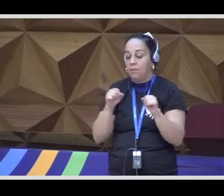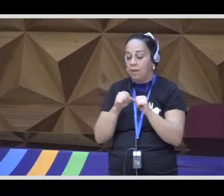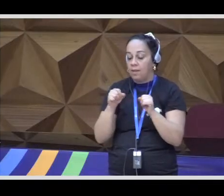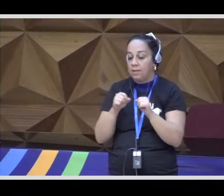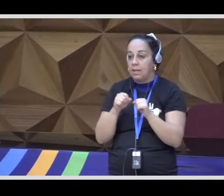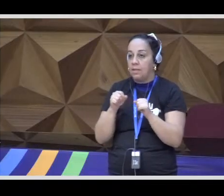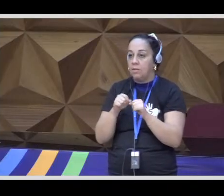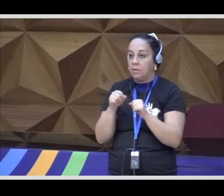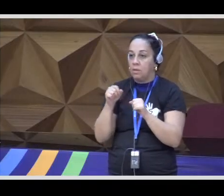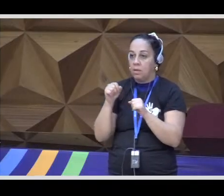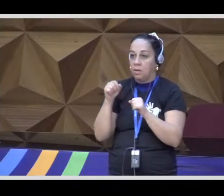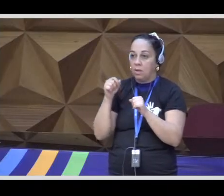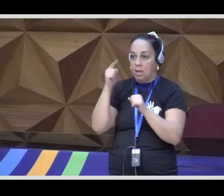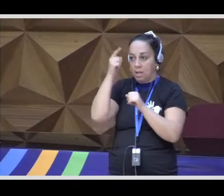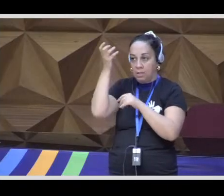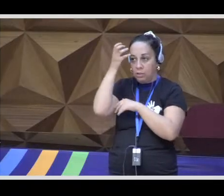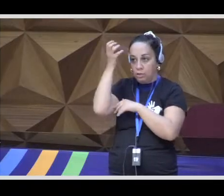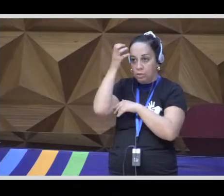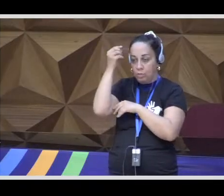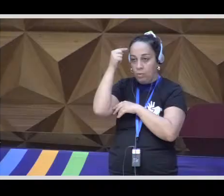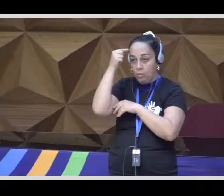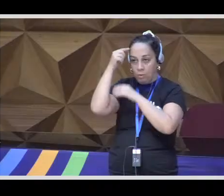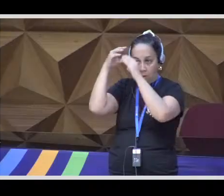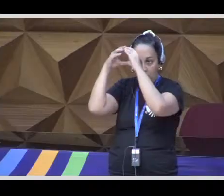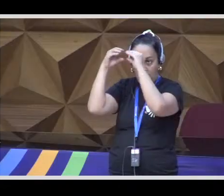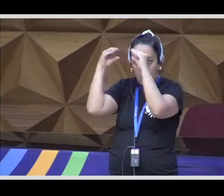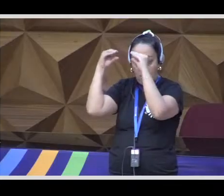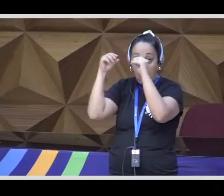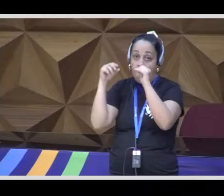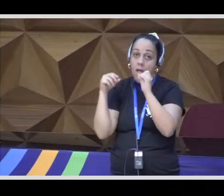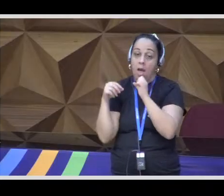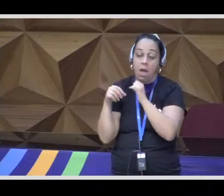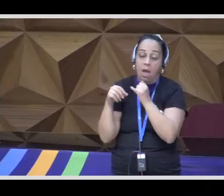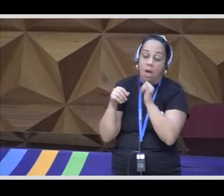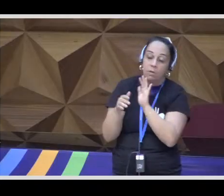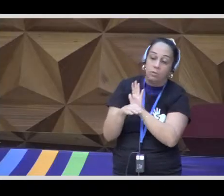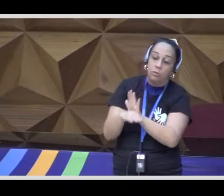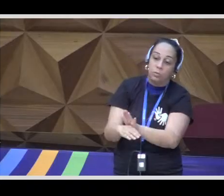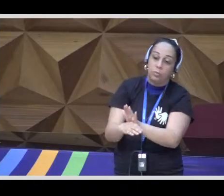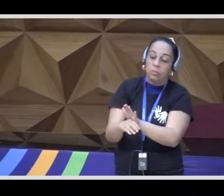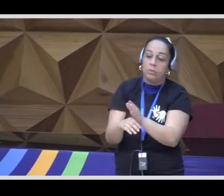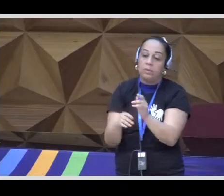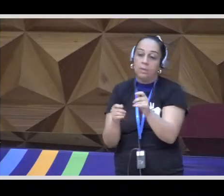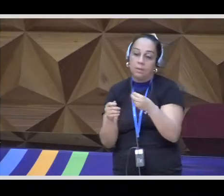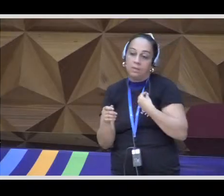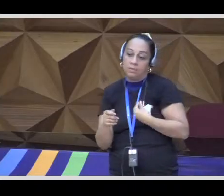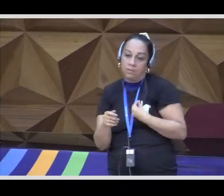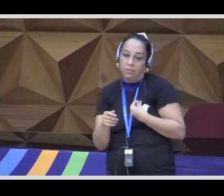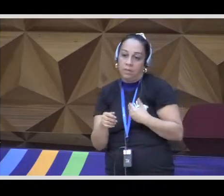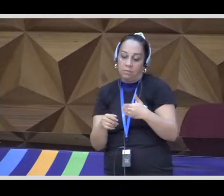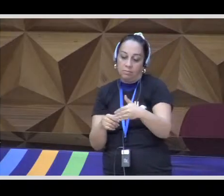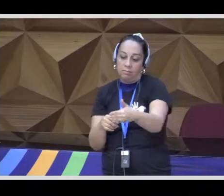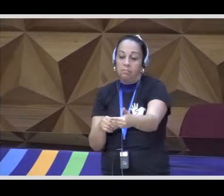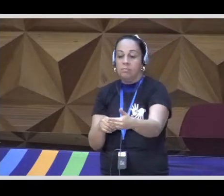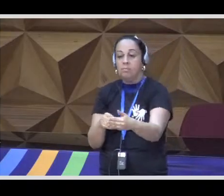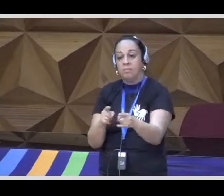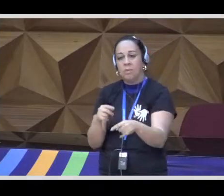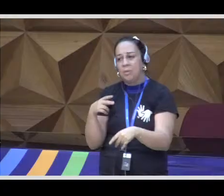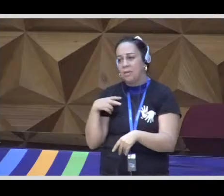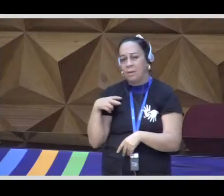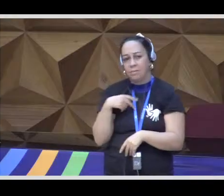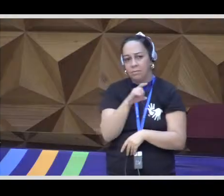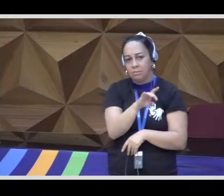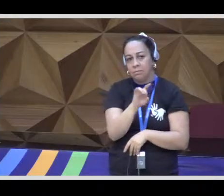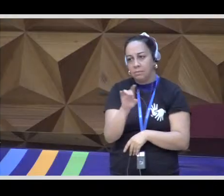survive for longer. How long you could survive, it's very difficult to say. It's very personal because some people are much more susceptible than others. Depends what